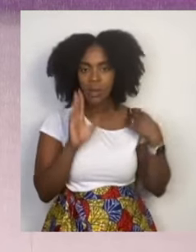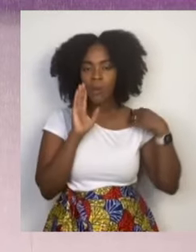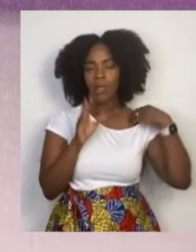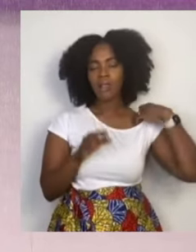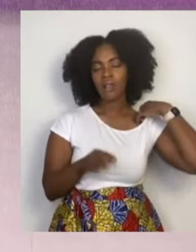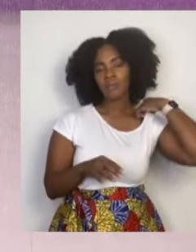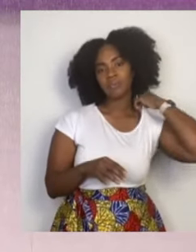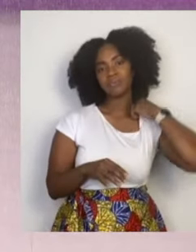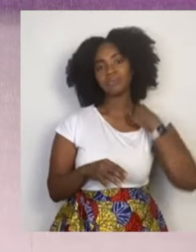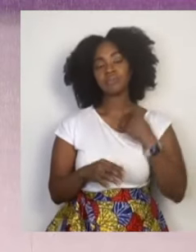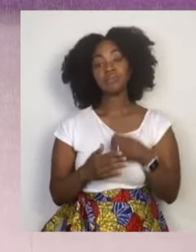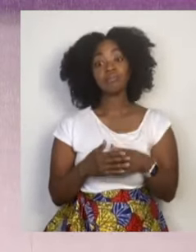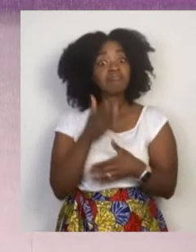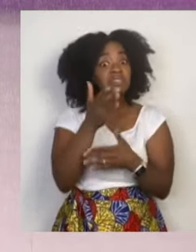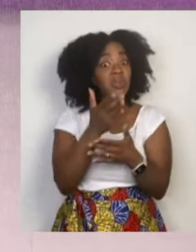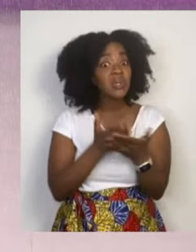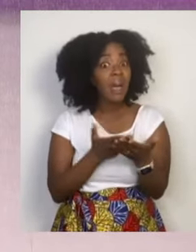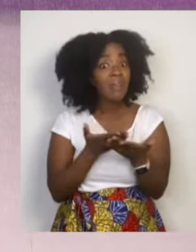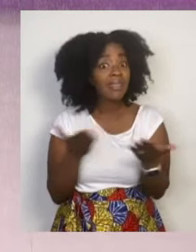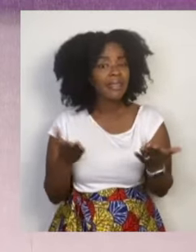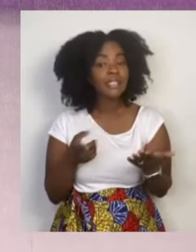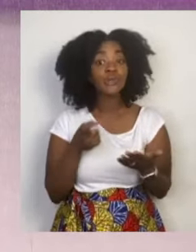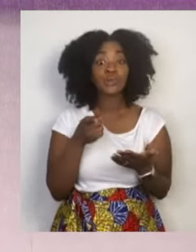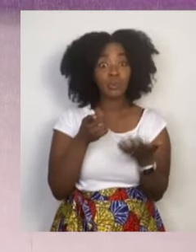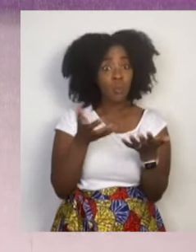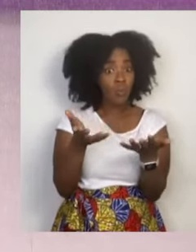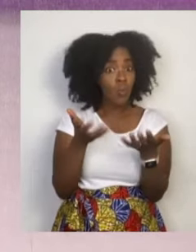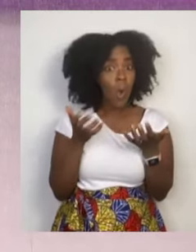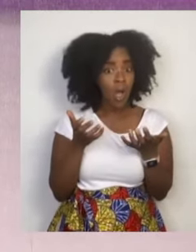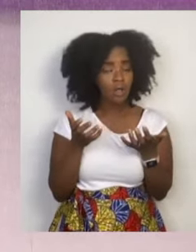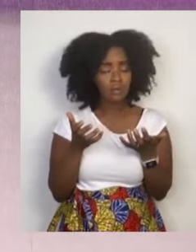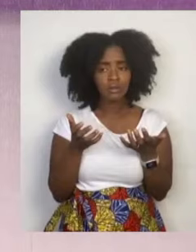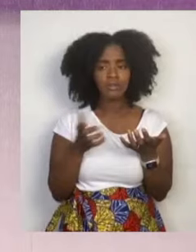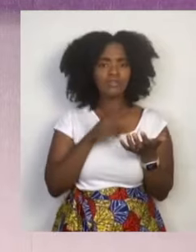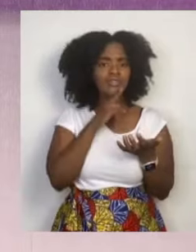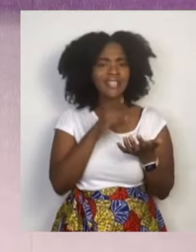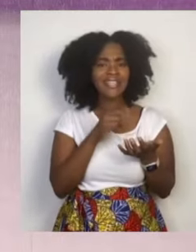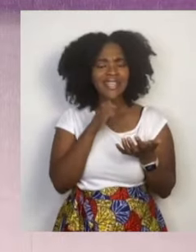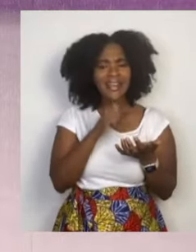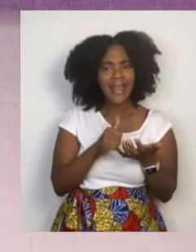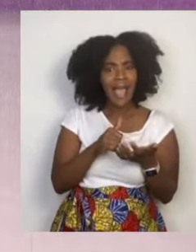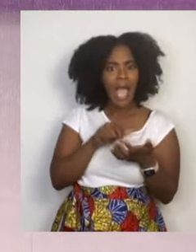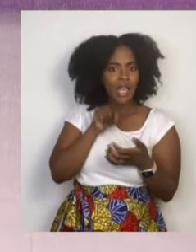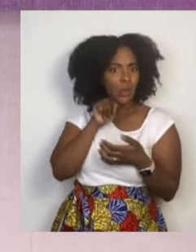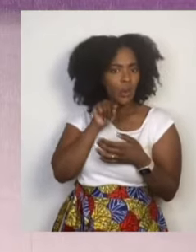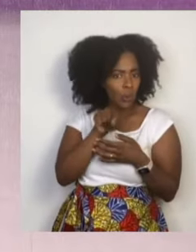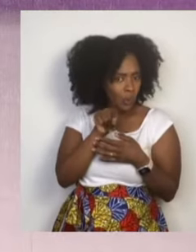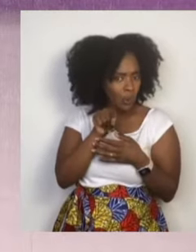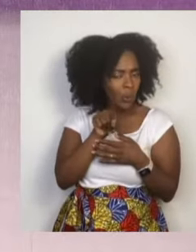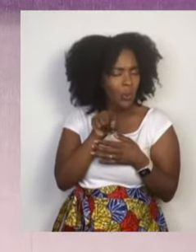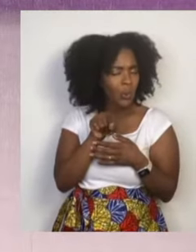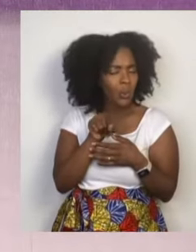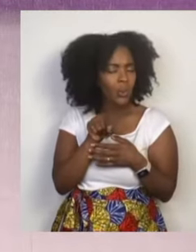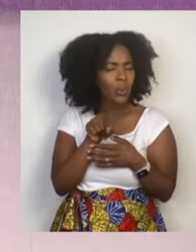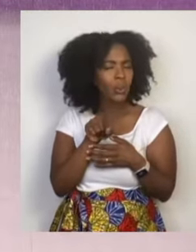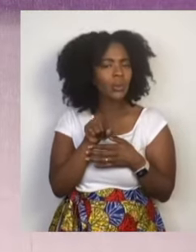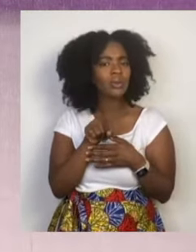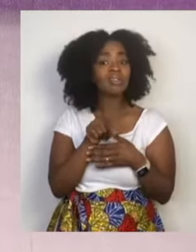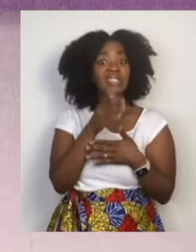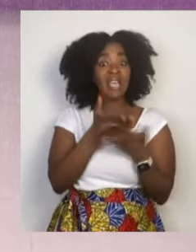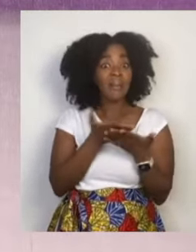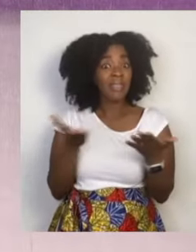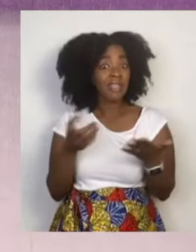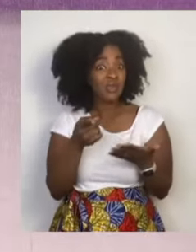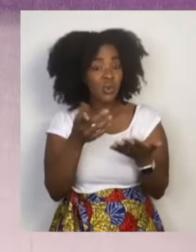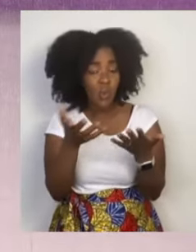See, some of the stuff you want, it really ain't even you wanting what you think you want. Some of the stuff you want, God said,